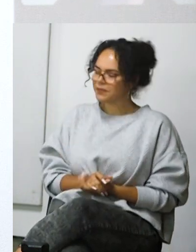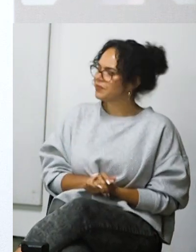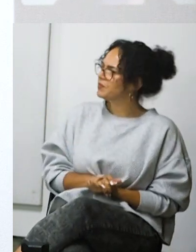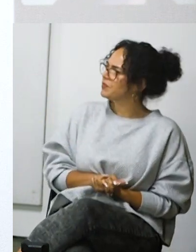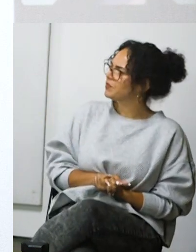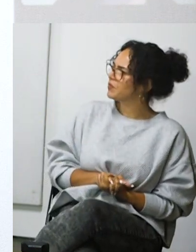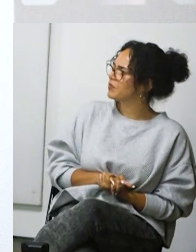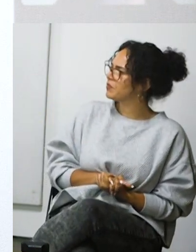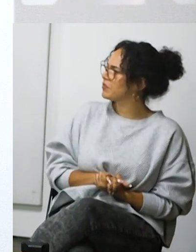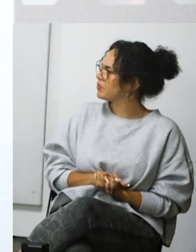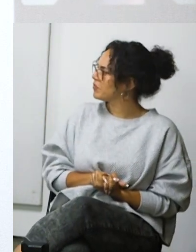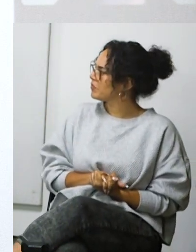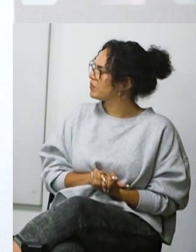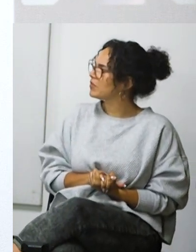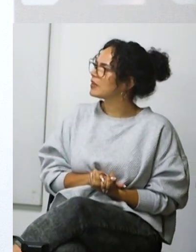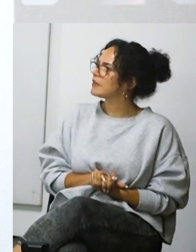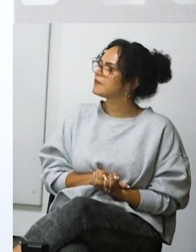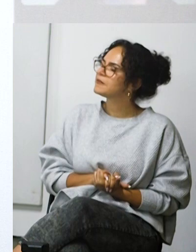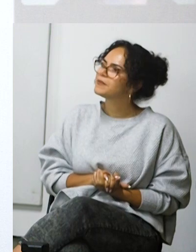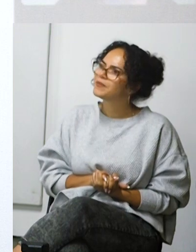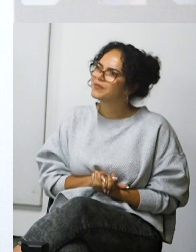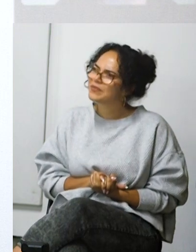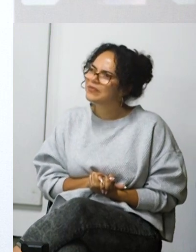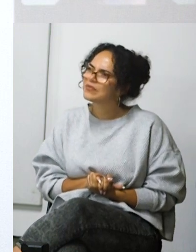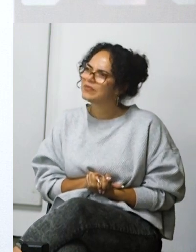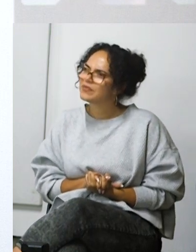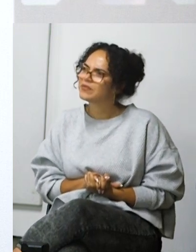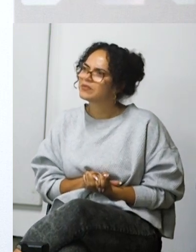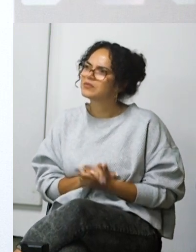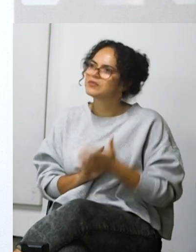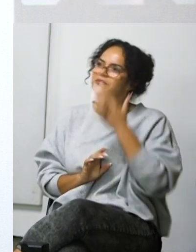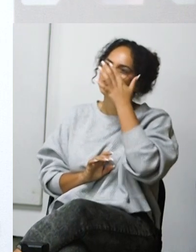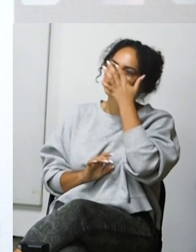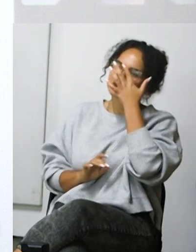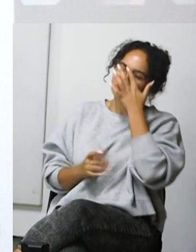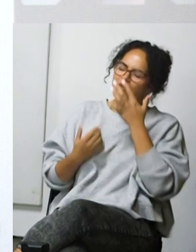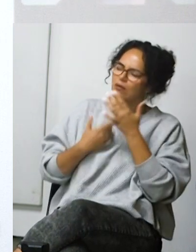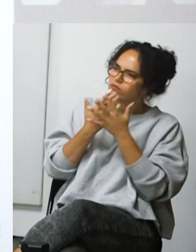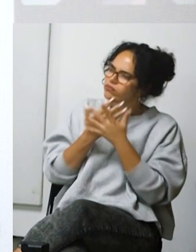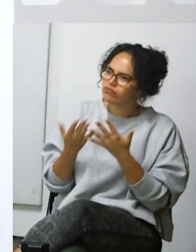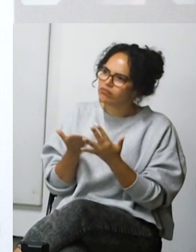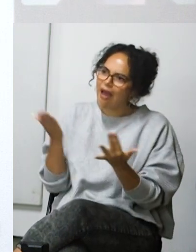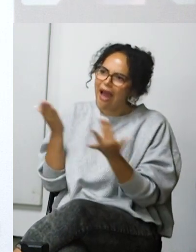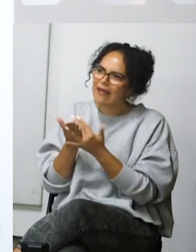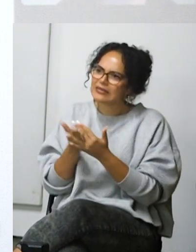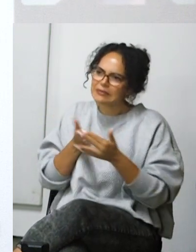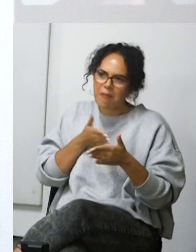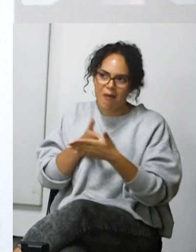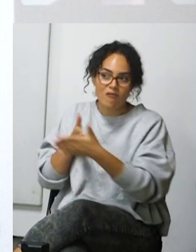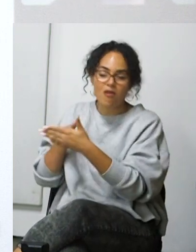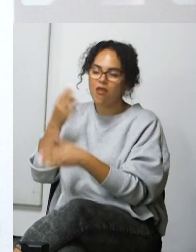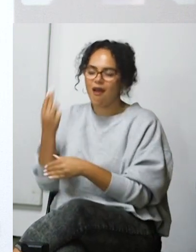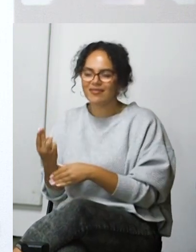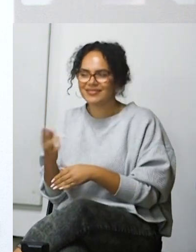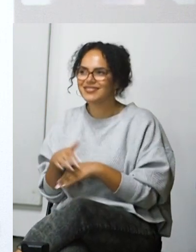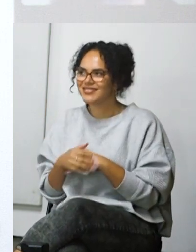So, those neurotypical expectations are another kind of access barrier, I think, to working in the arts.